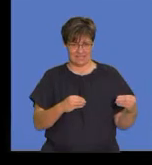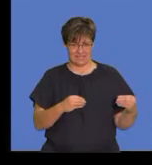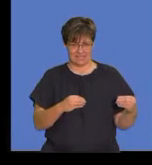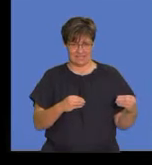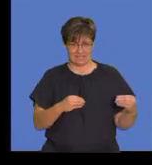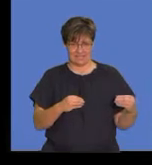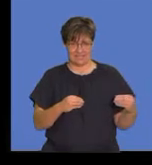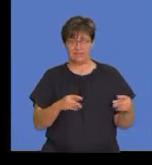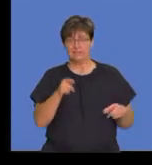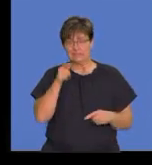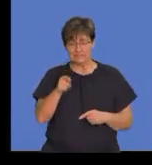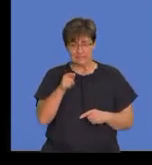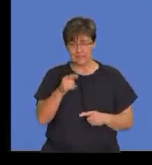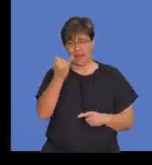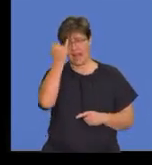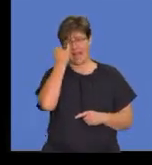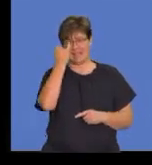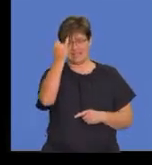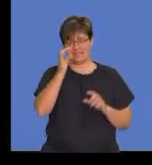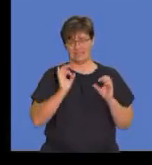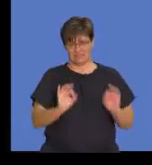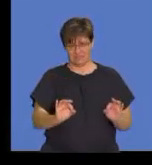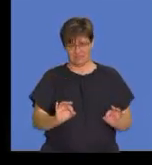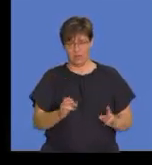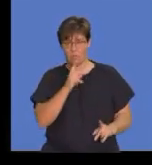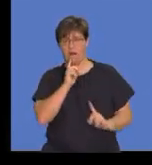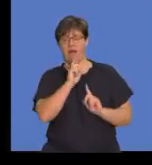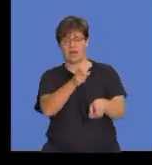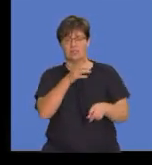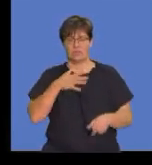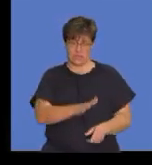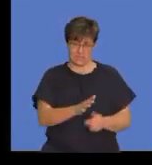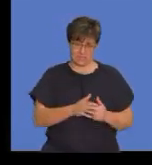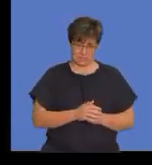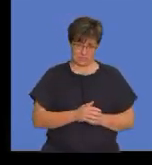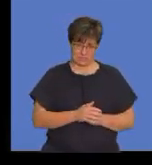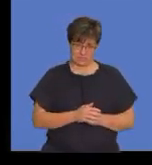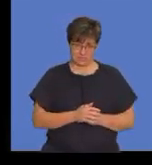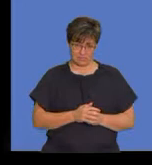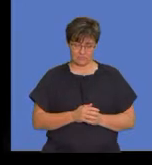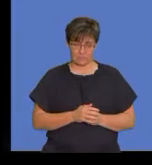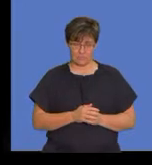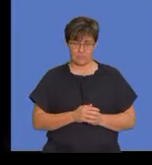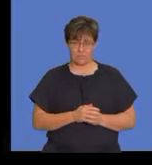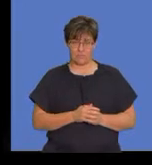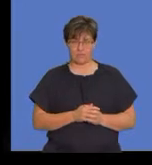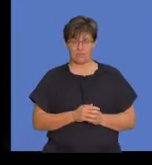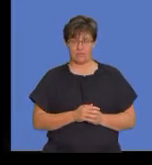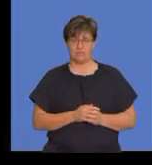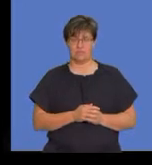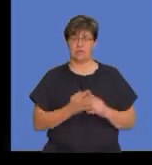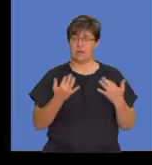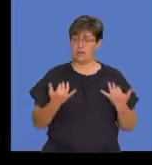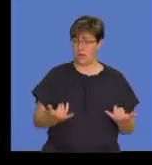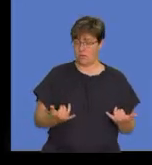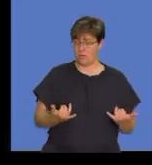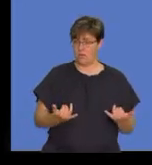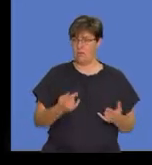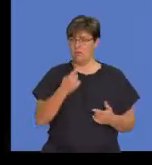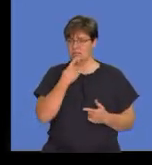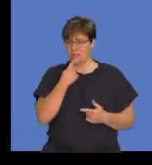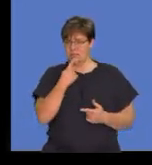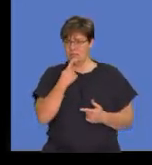to do, because that's the big idea that we are trying to answer with this investigation. Now, consider